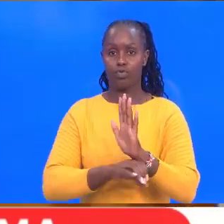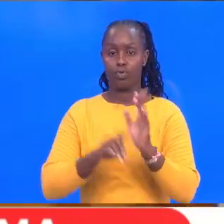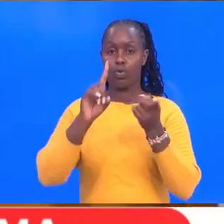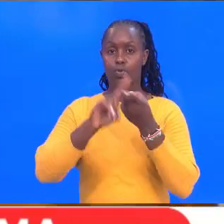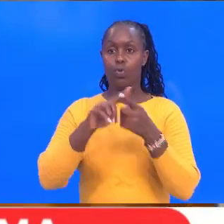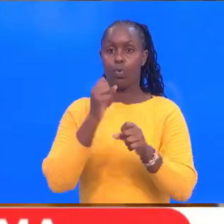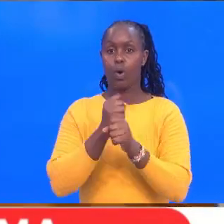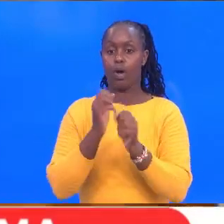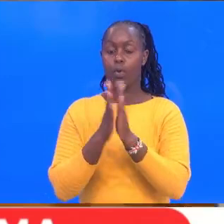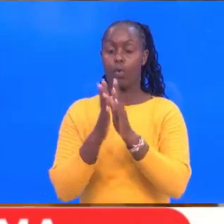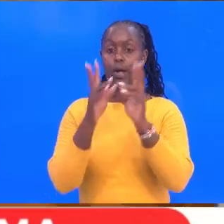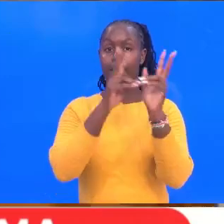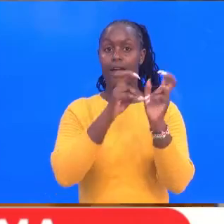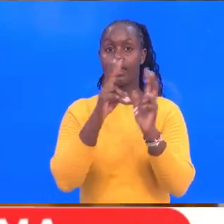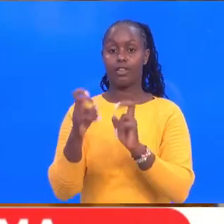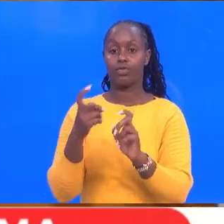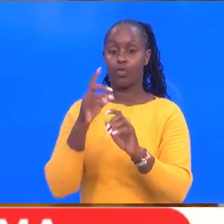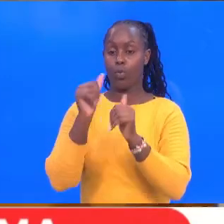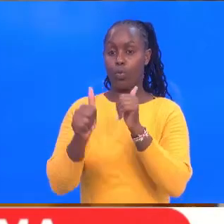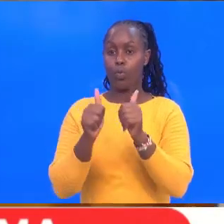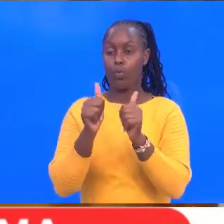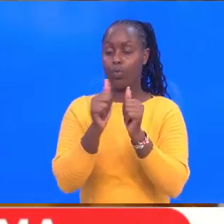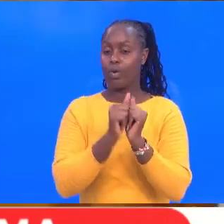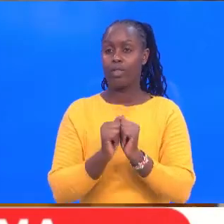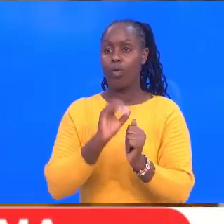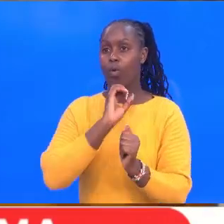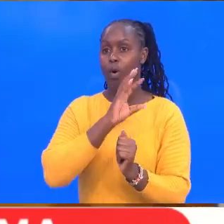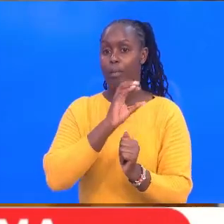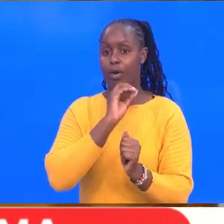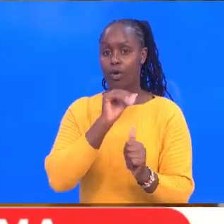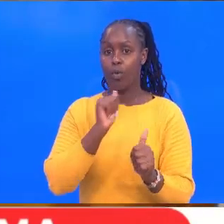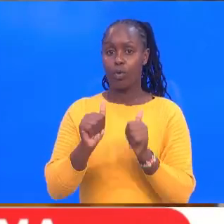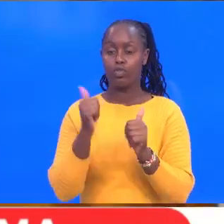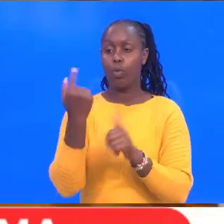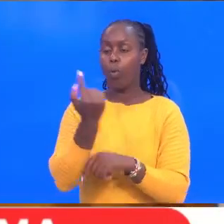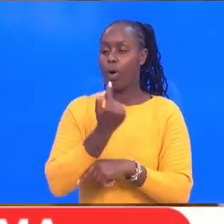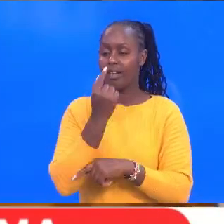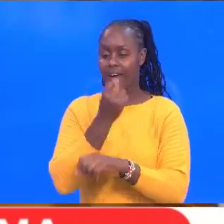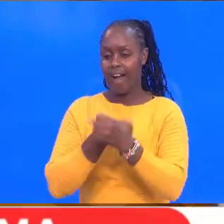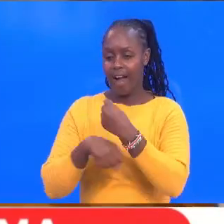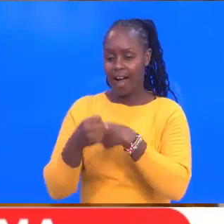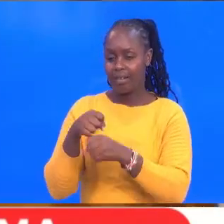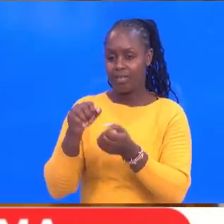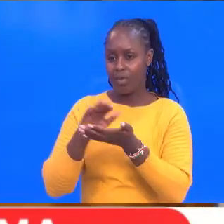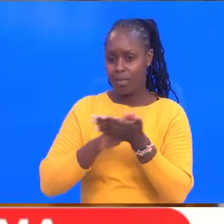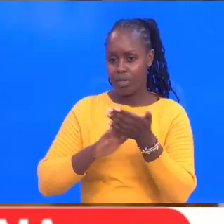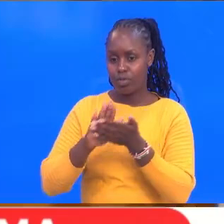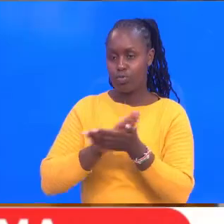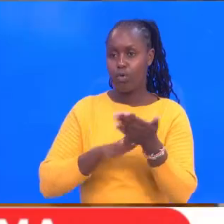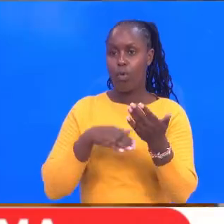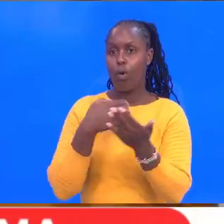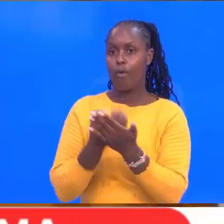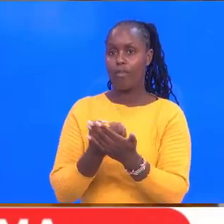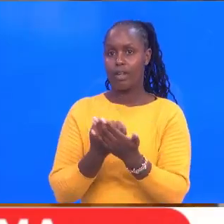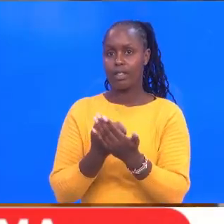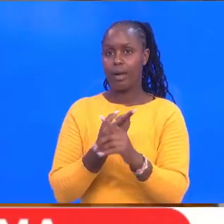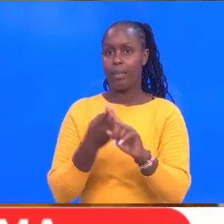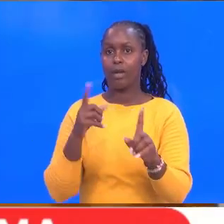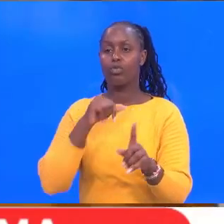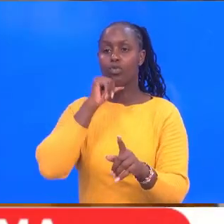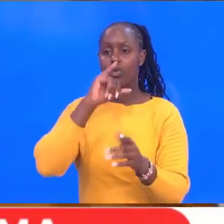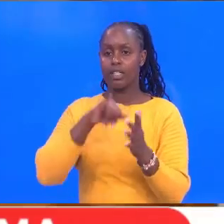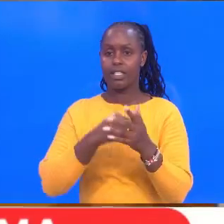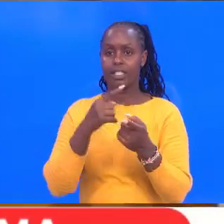complaints, will only act on the basis of evidence and not on blanket statements or